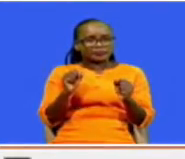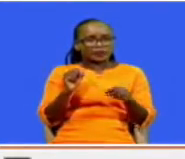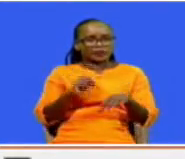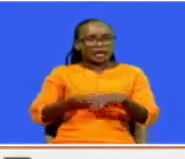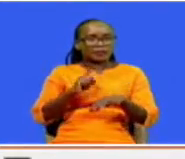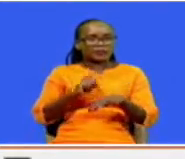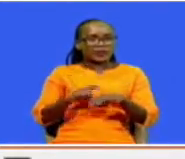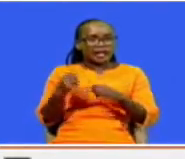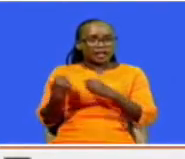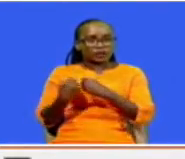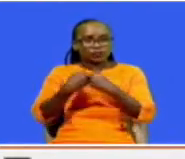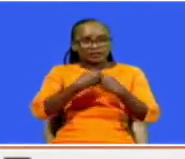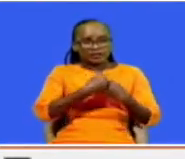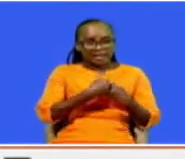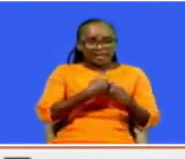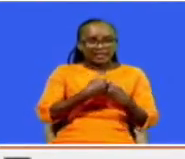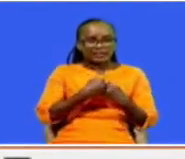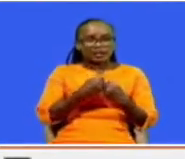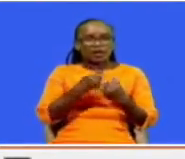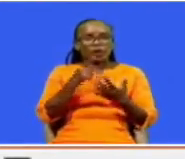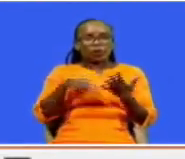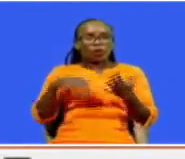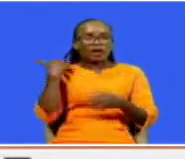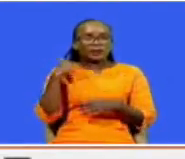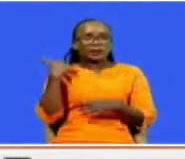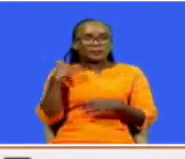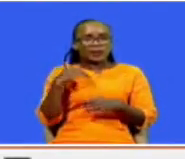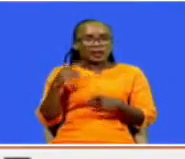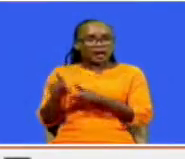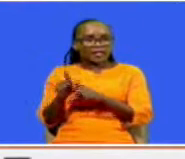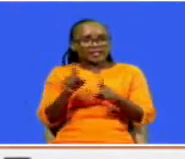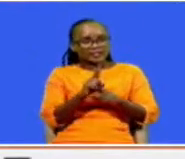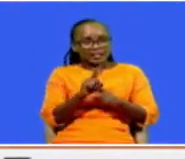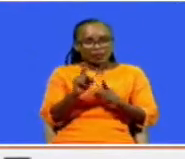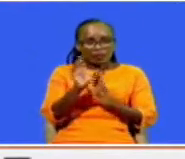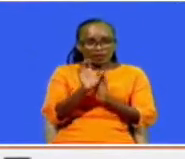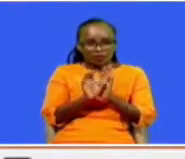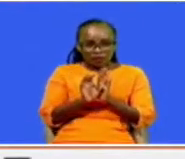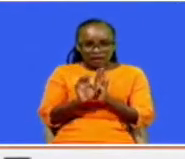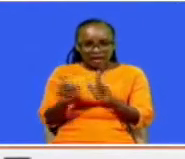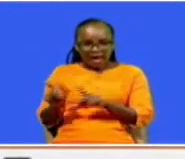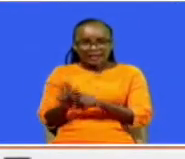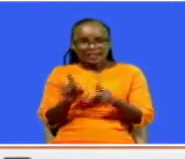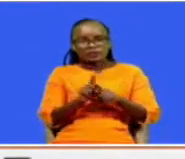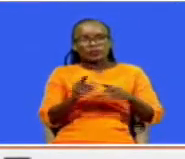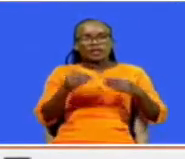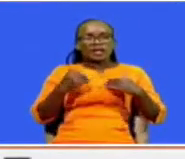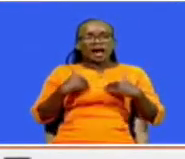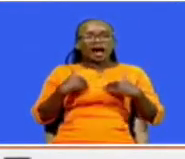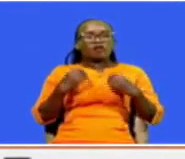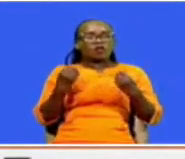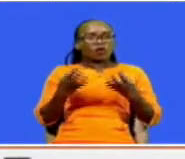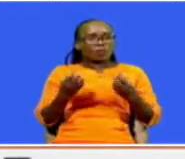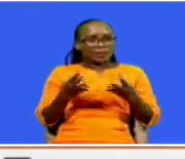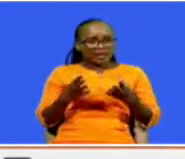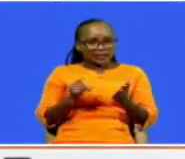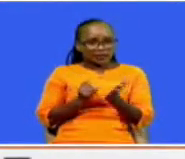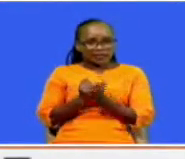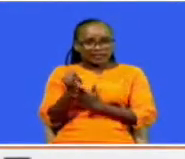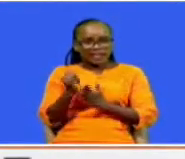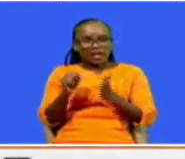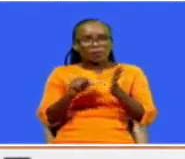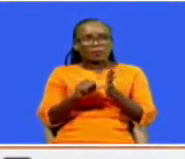court to challenge those kind of criminal and unconstitutional decisions. The group is also calling out the many cases of integrity